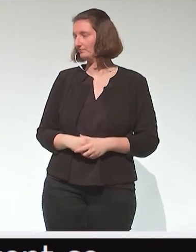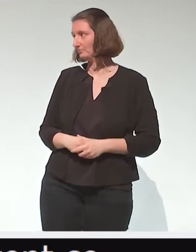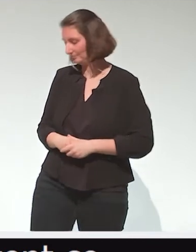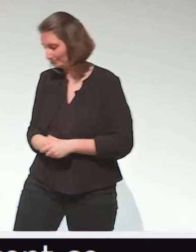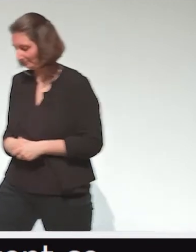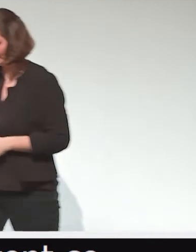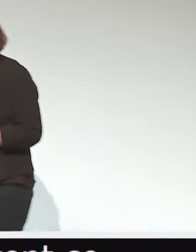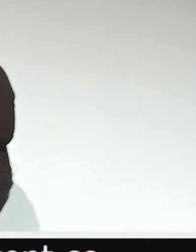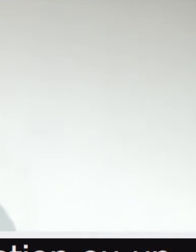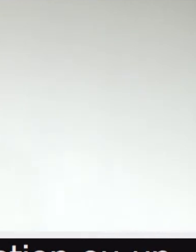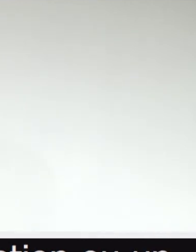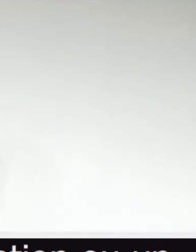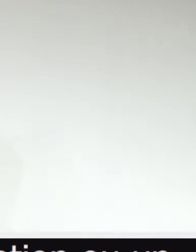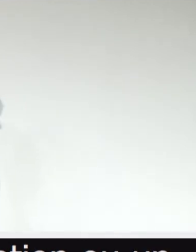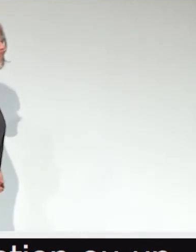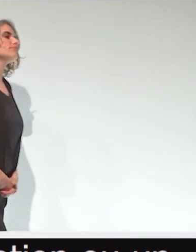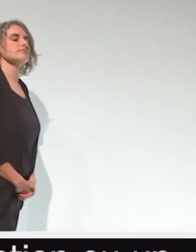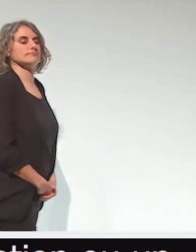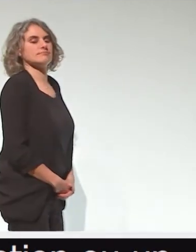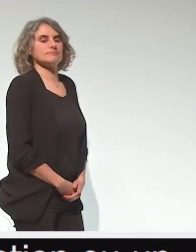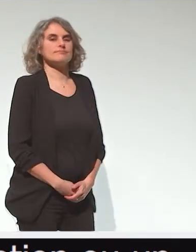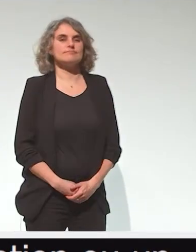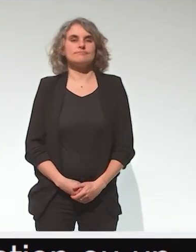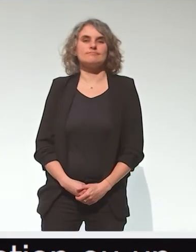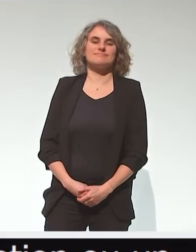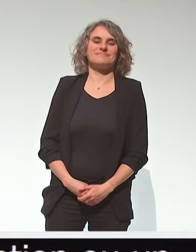we are going on the right way. Thank you very much.